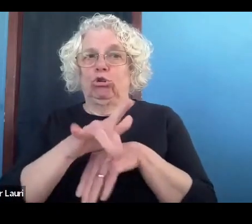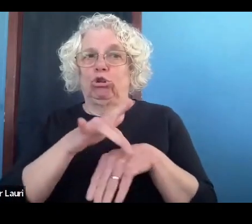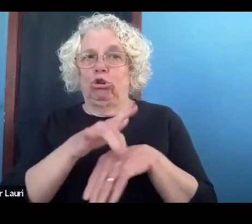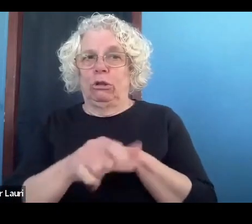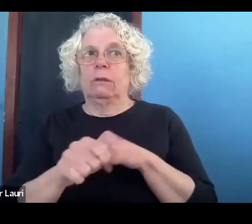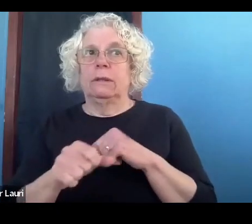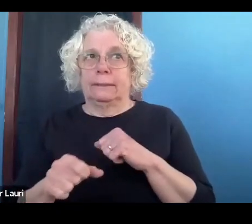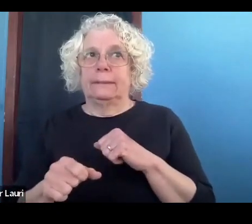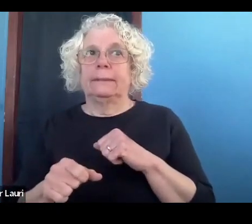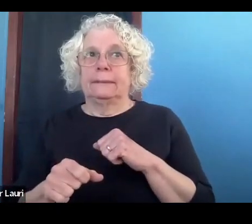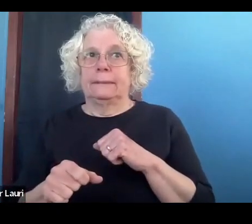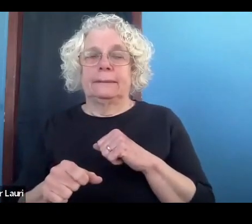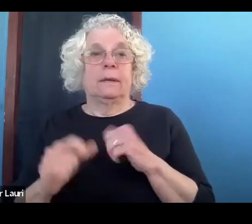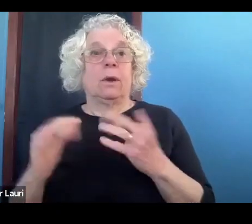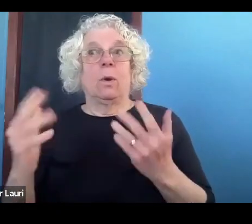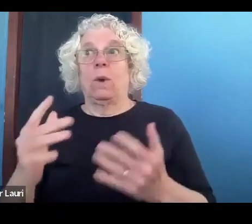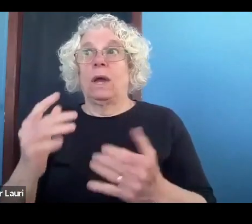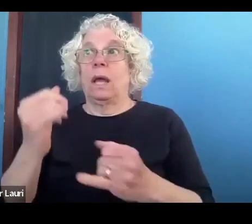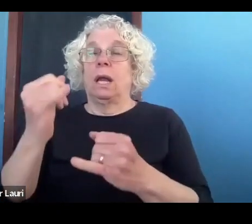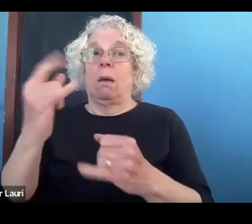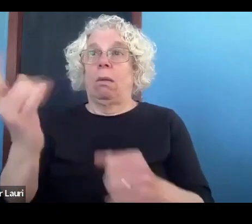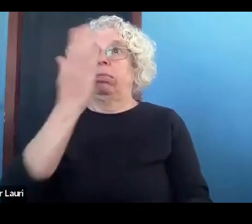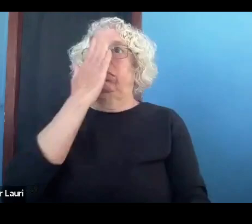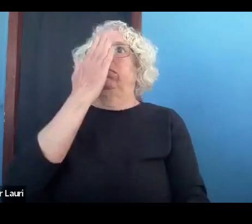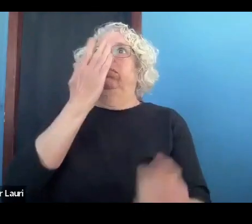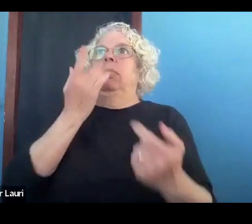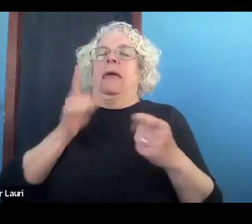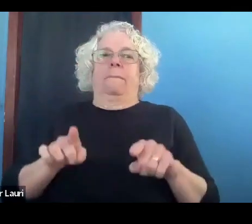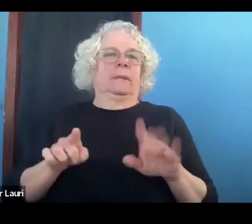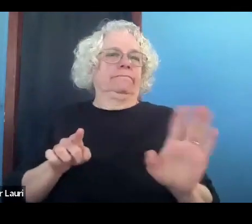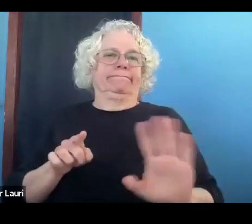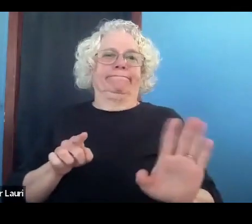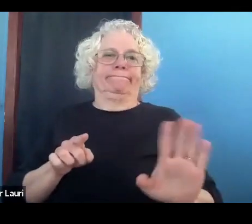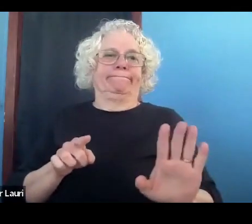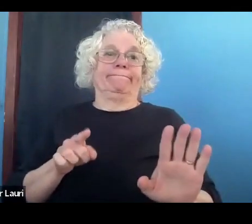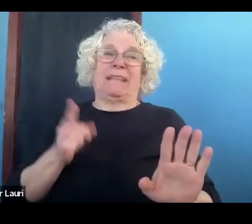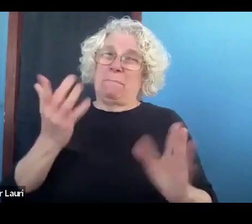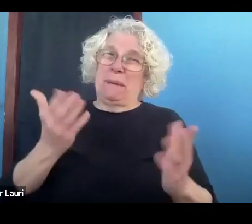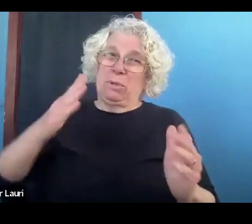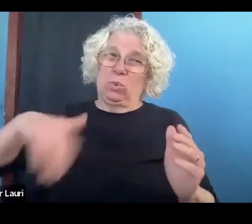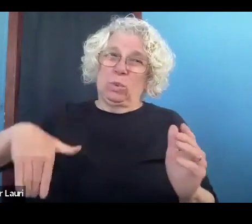possible. Don't wait until something happens because it could be too late.